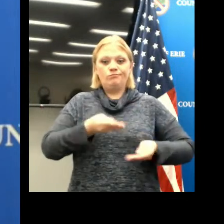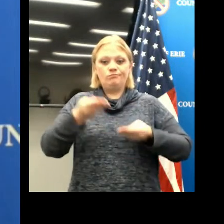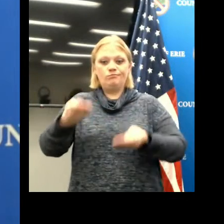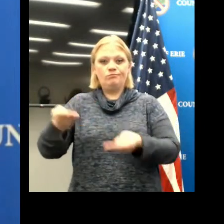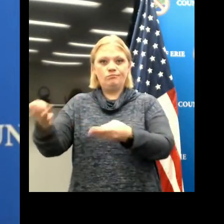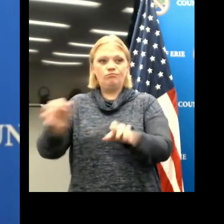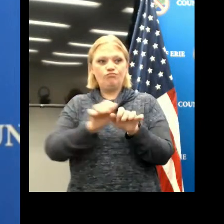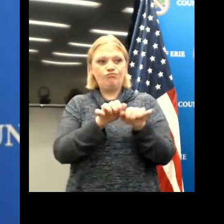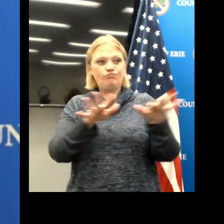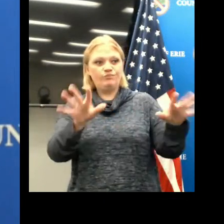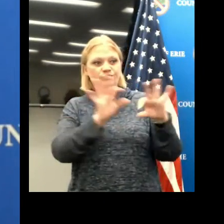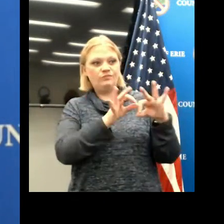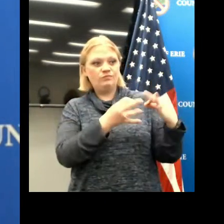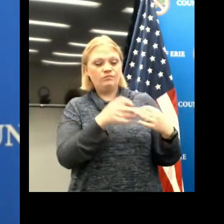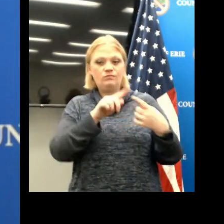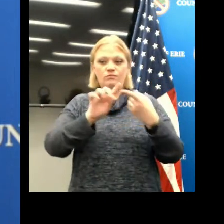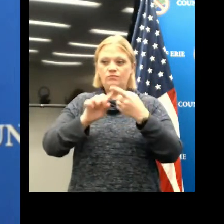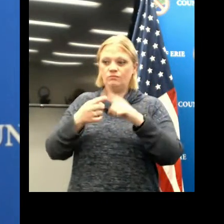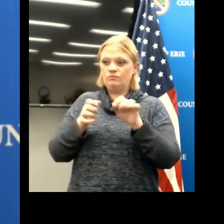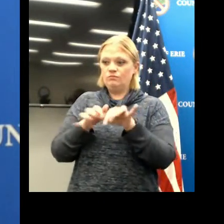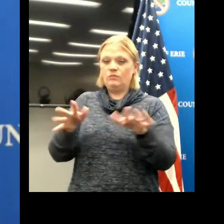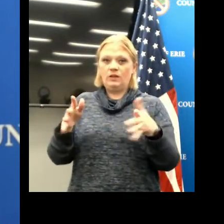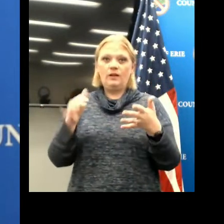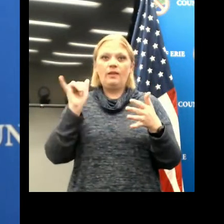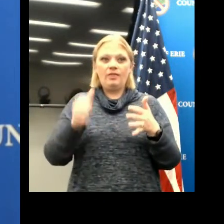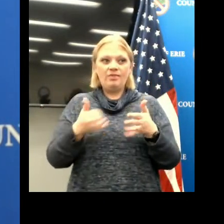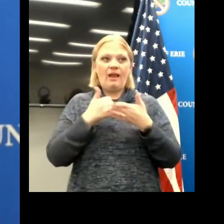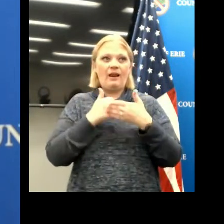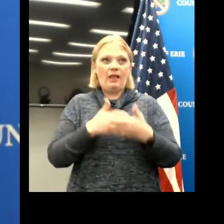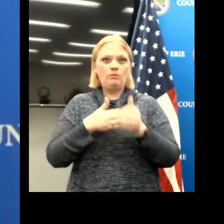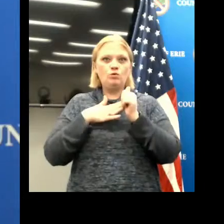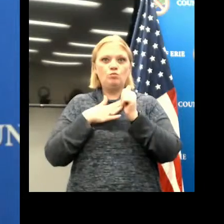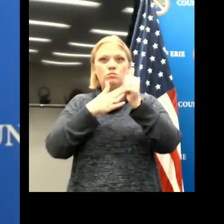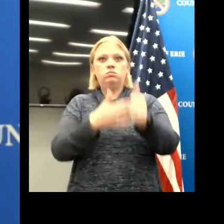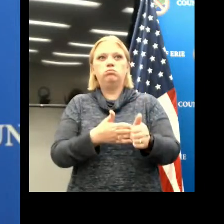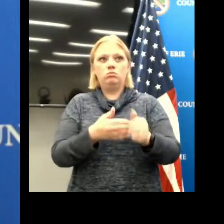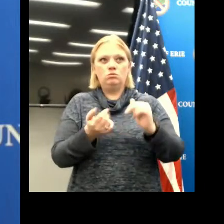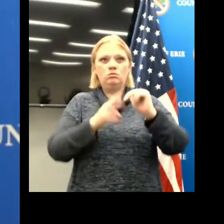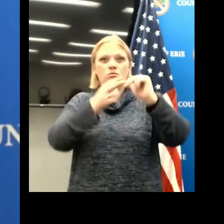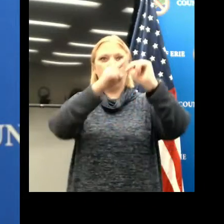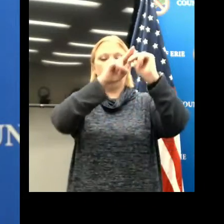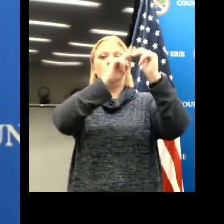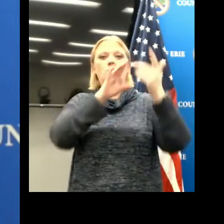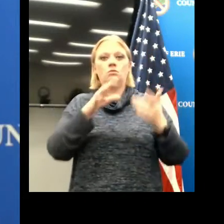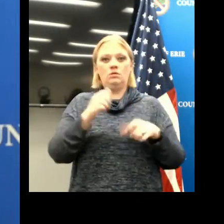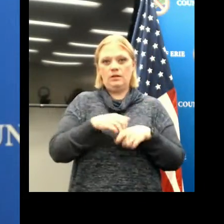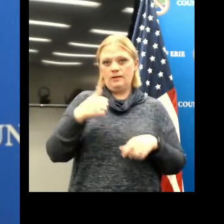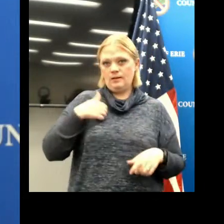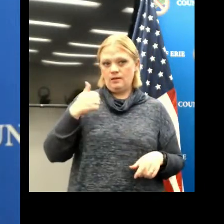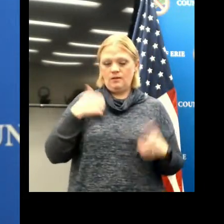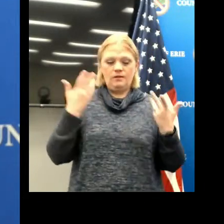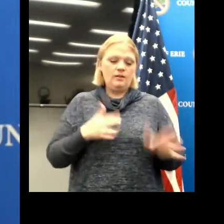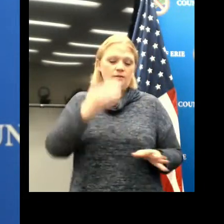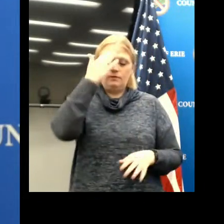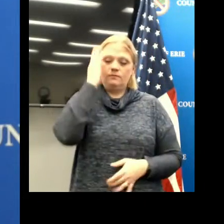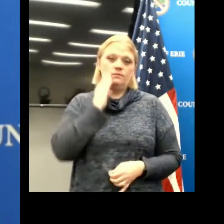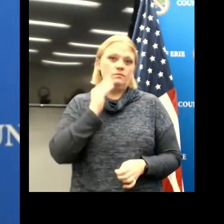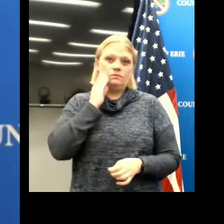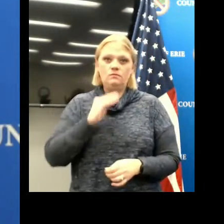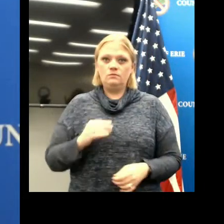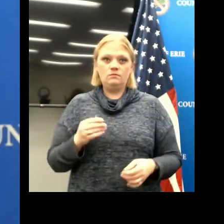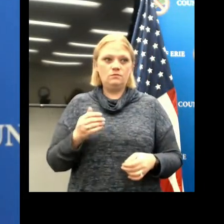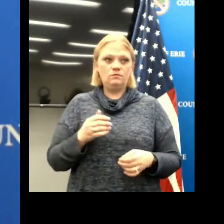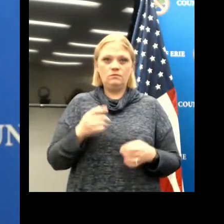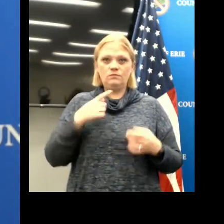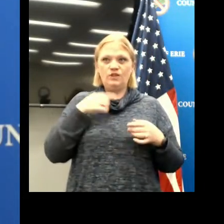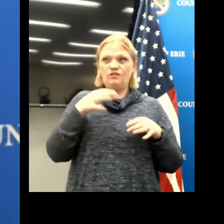or friend to another. And it's helped drive the cases up in Canada. So we already know what the experience is like just a few